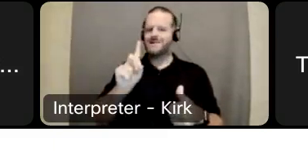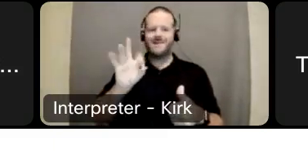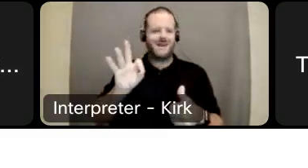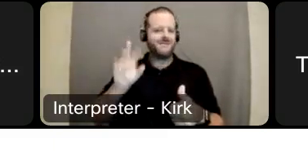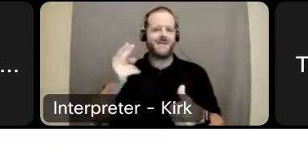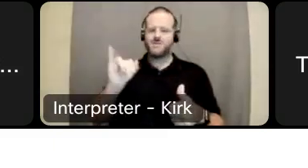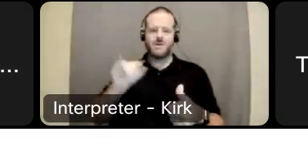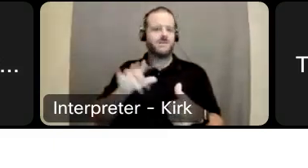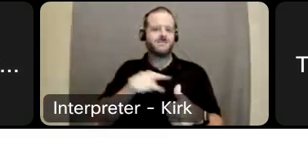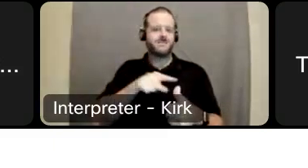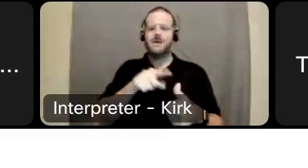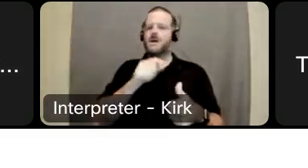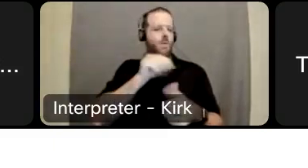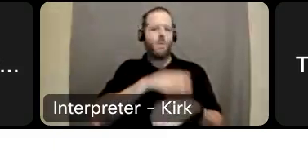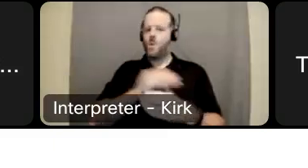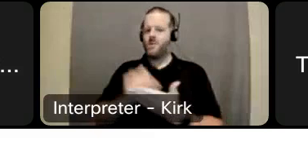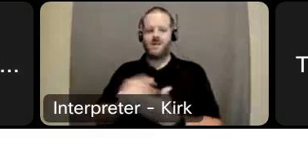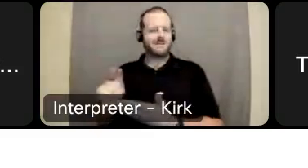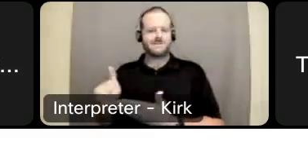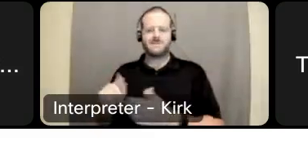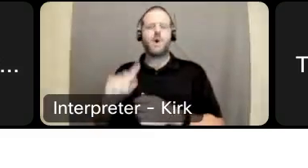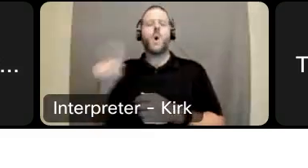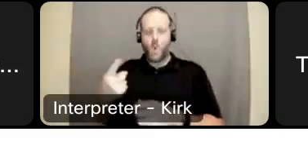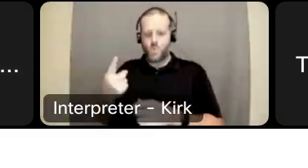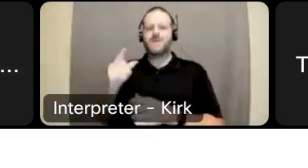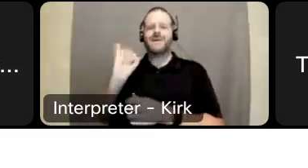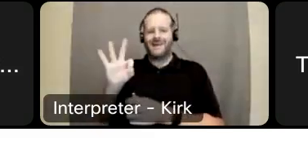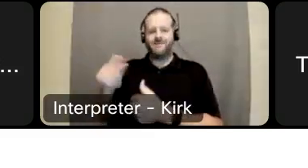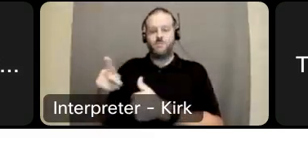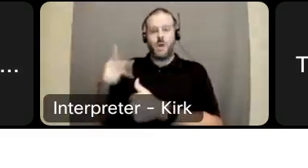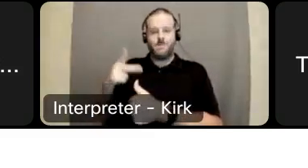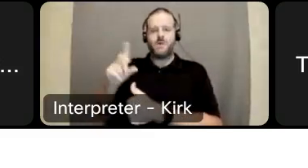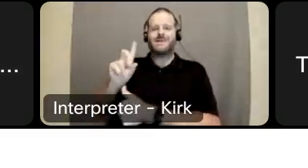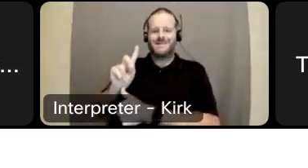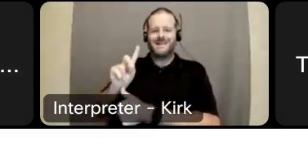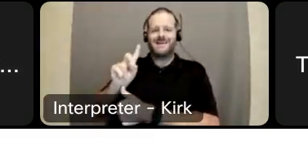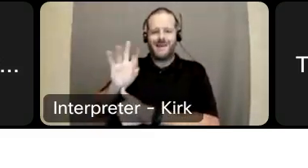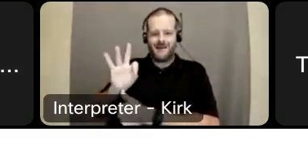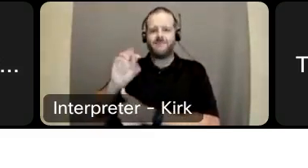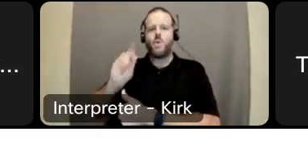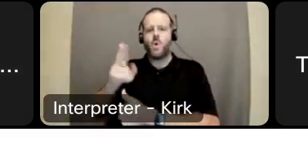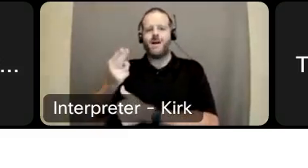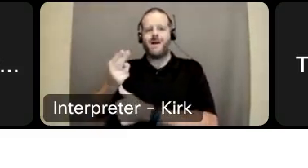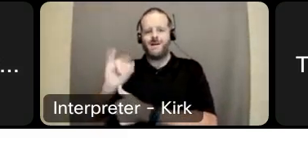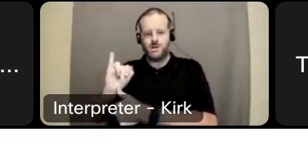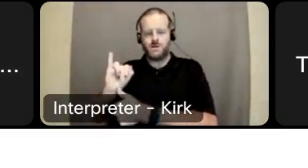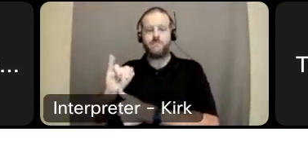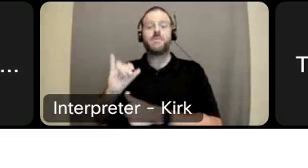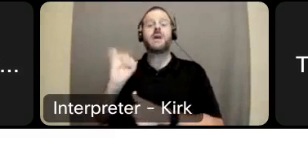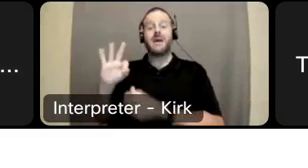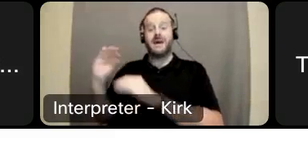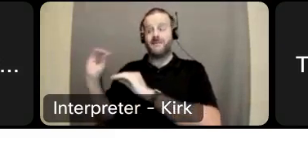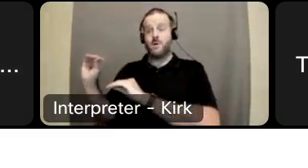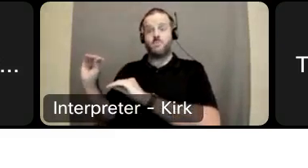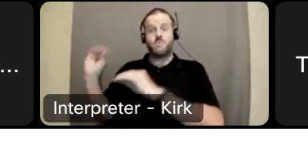will not or should not be on this list. Also, if you've had a student that's moved into your district, but they were not on your December head